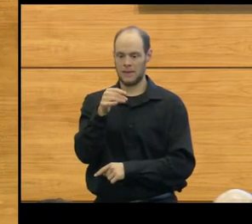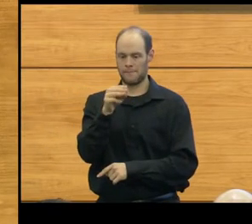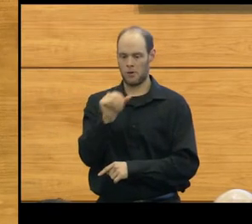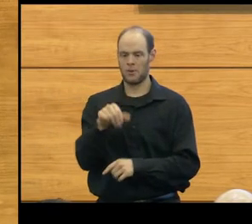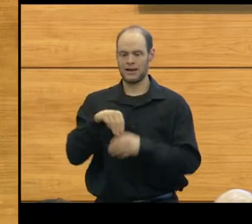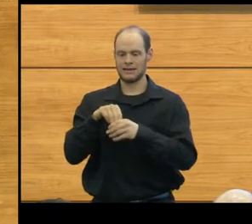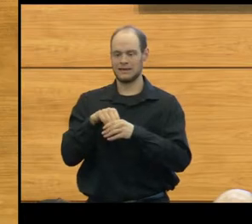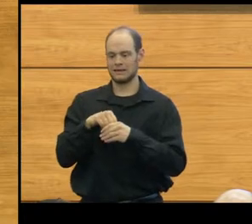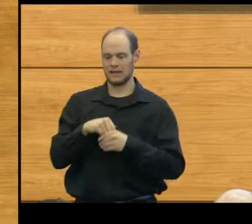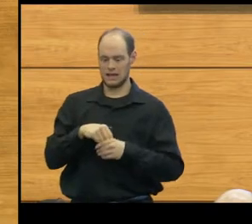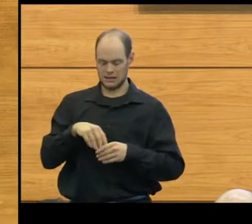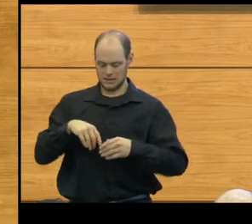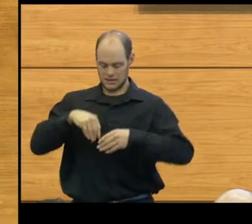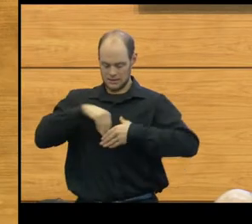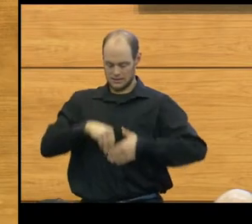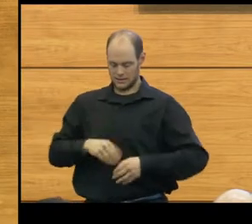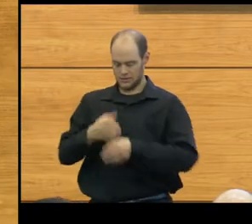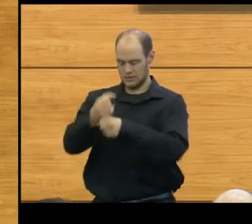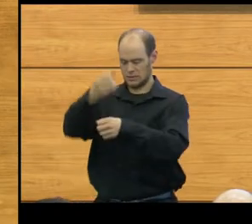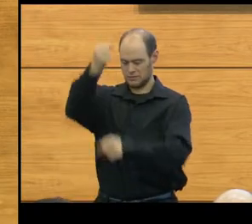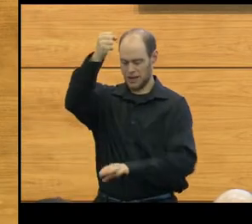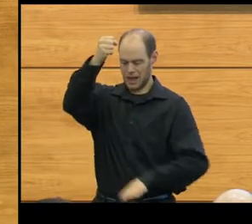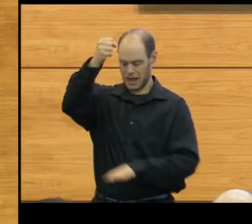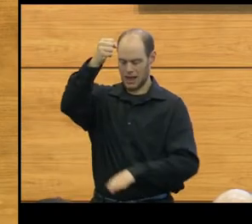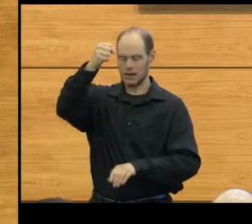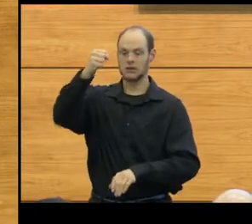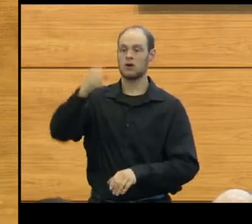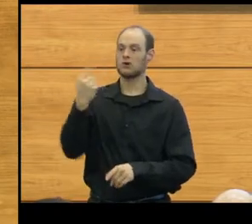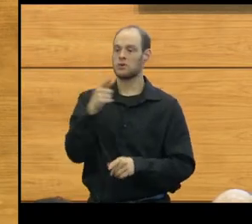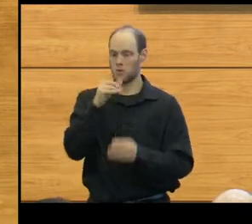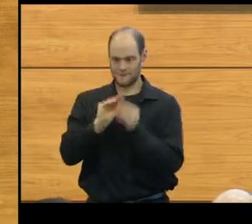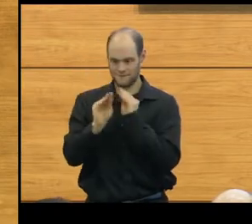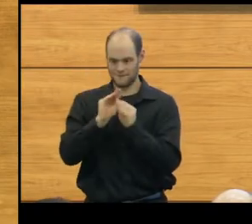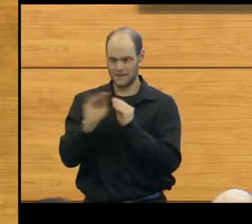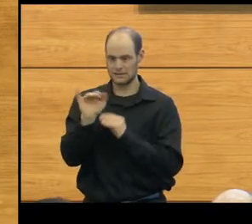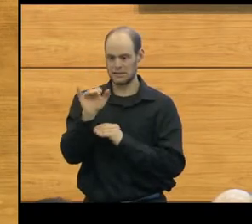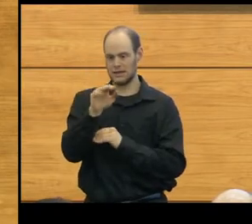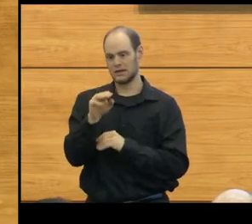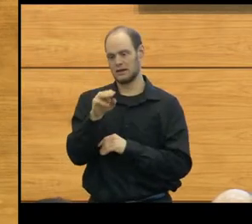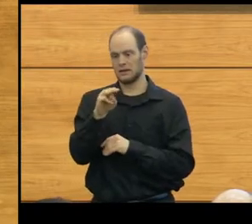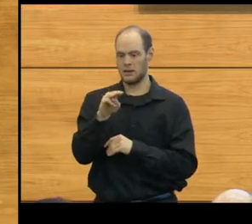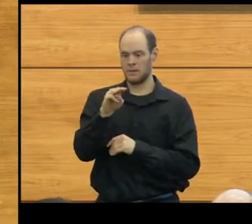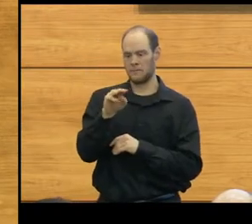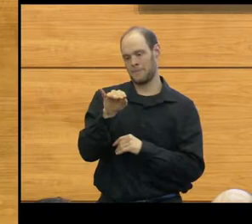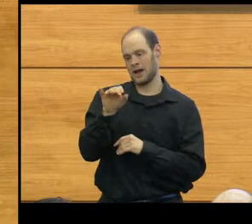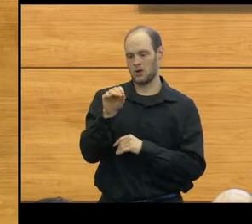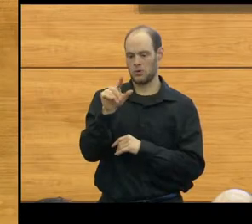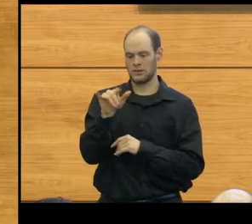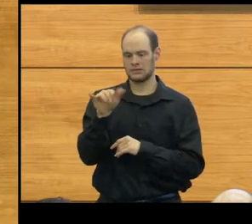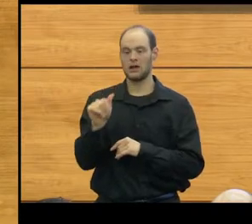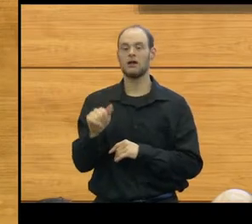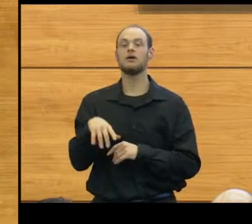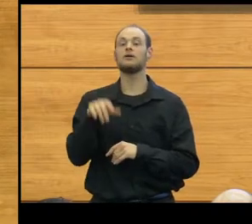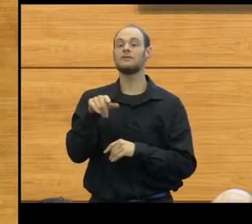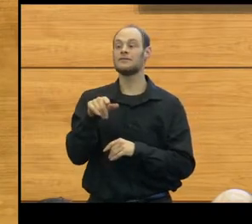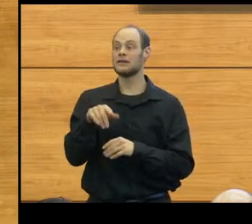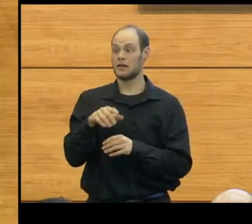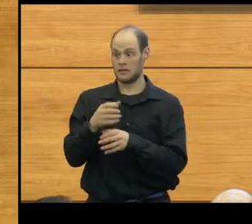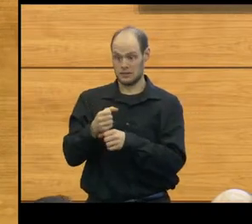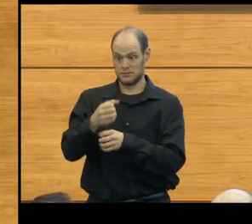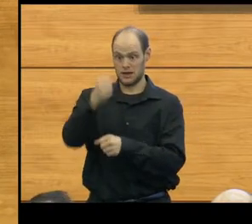in the lower portion of the spine, or after someone has had a repair of something like a myelomeningocele. Believe it or not, the spinal cord is